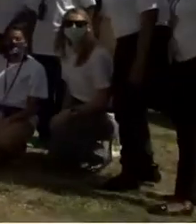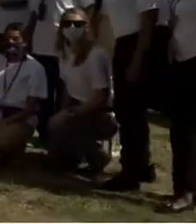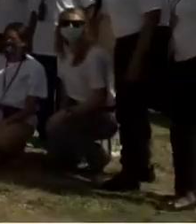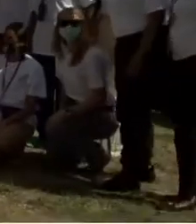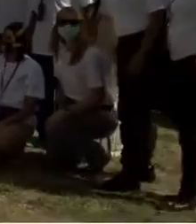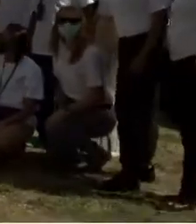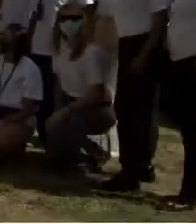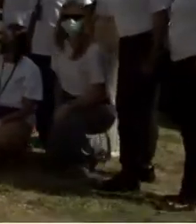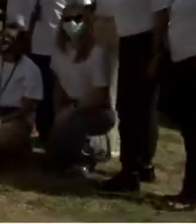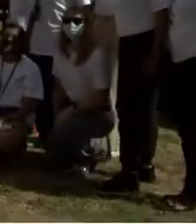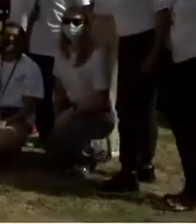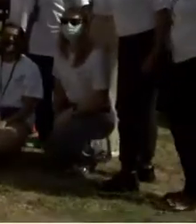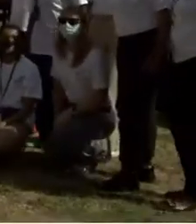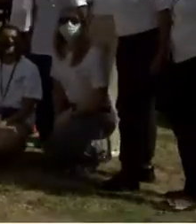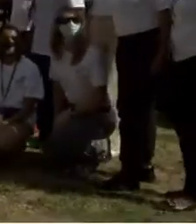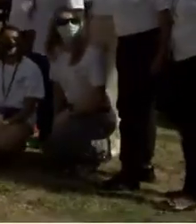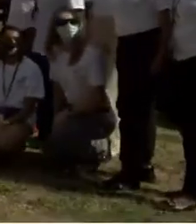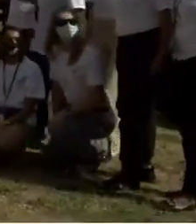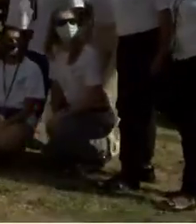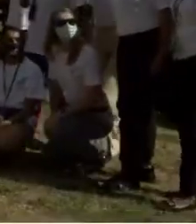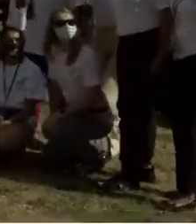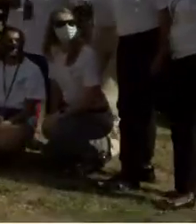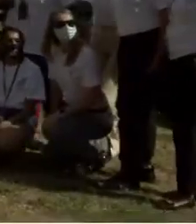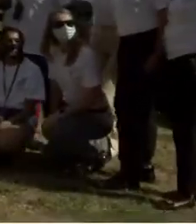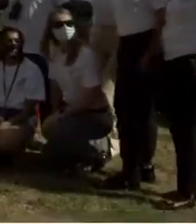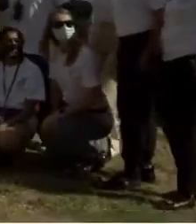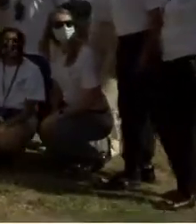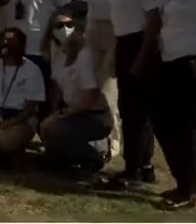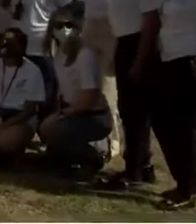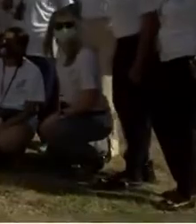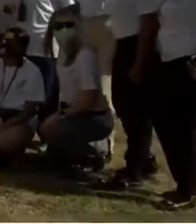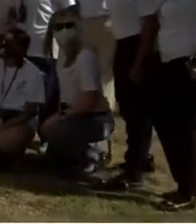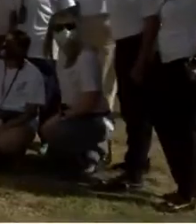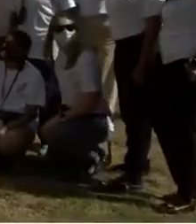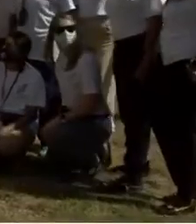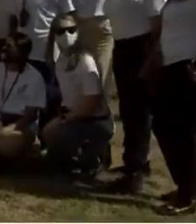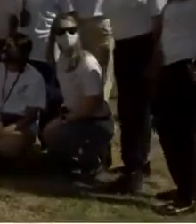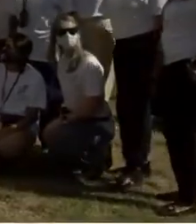Oh, very close. We're going to pick her up. I